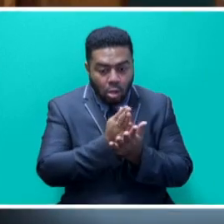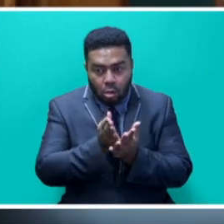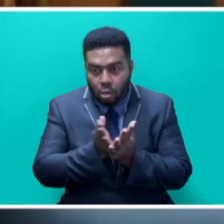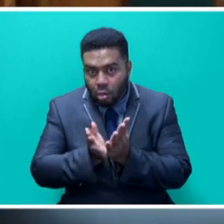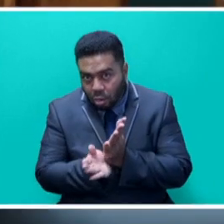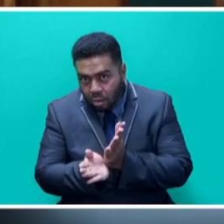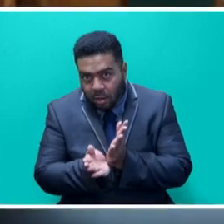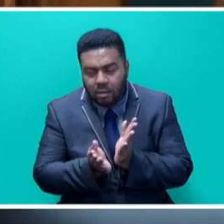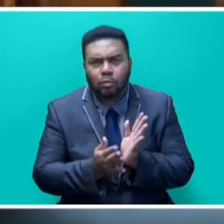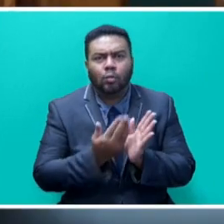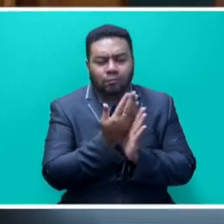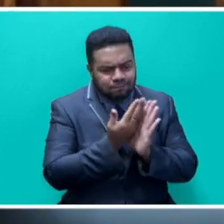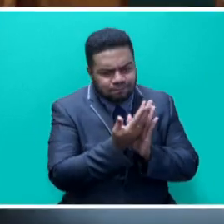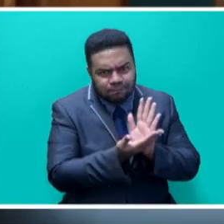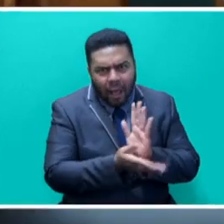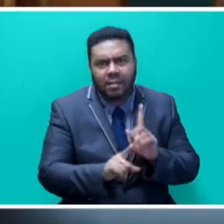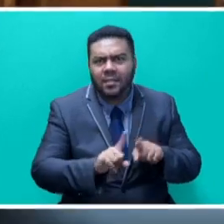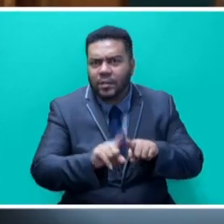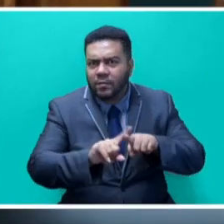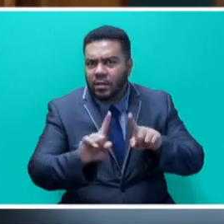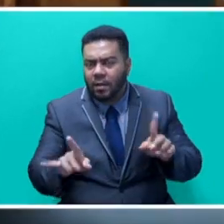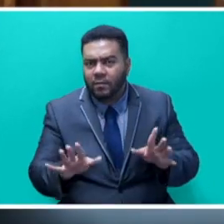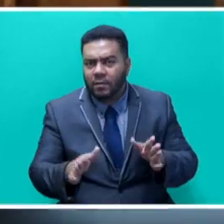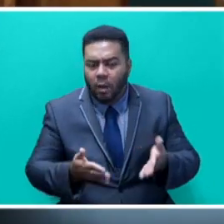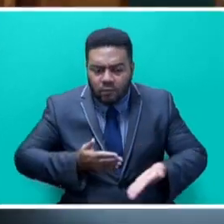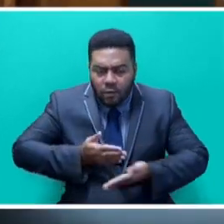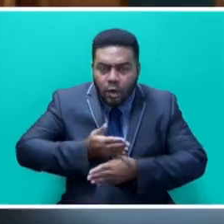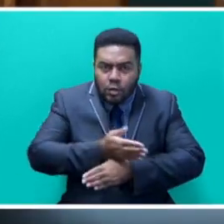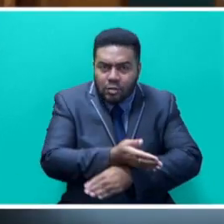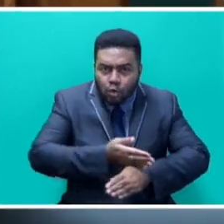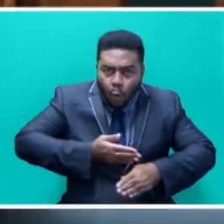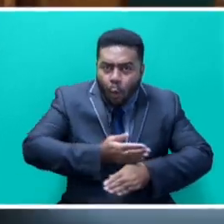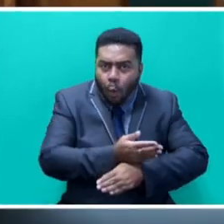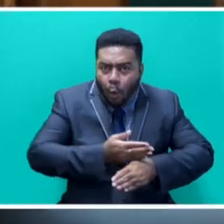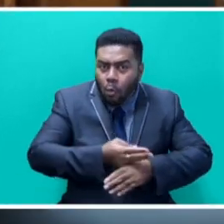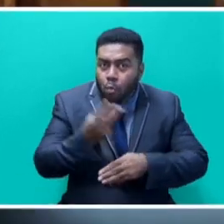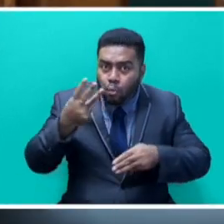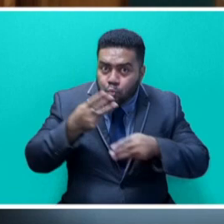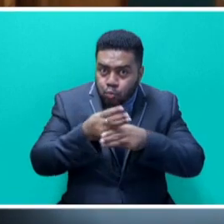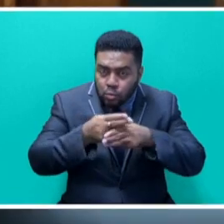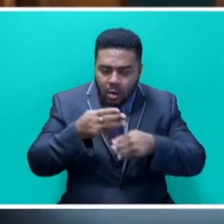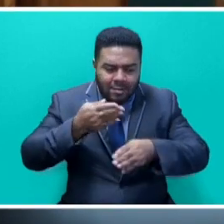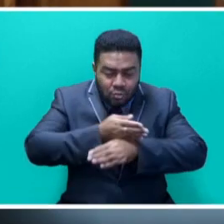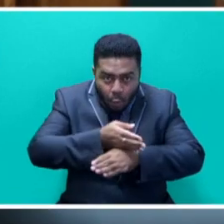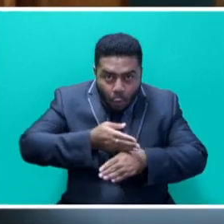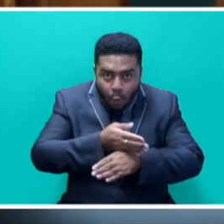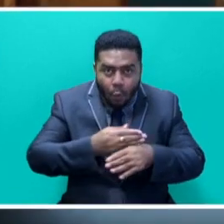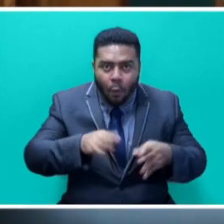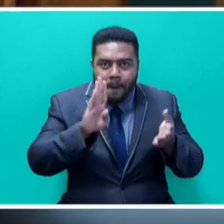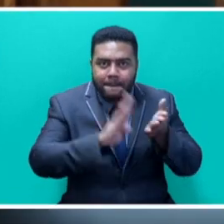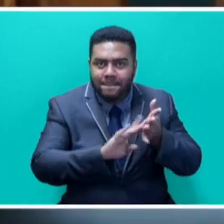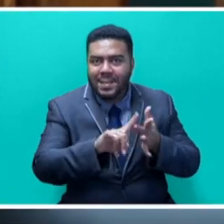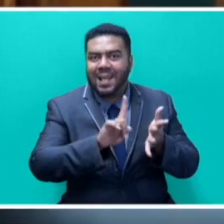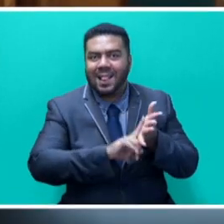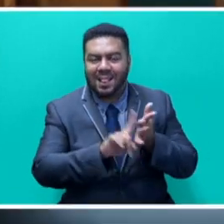has embarked on setting a brand new sawmill in Rasa to process other species of logs like rain